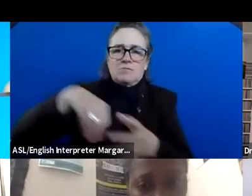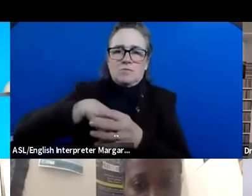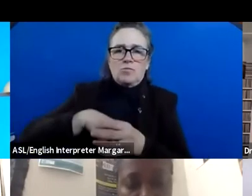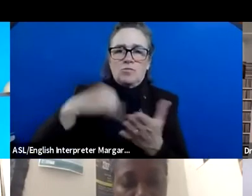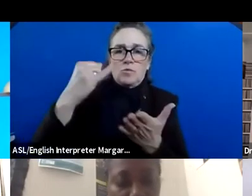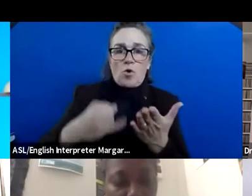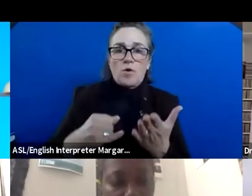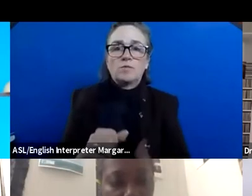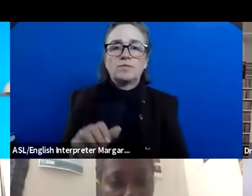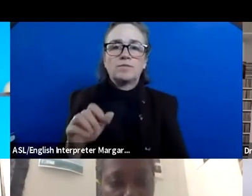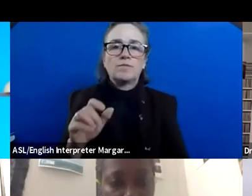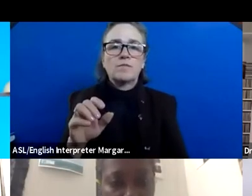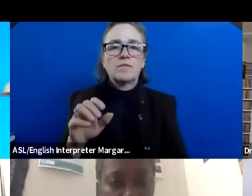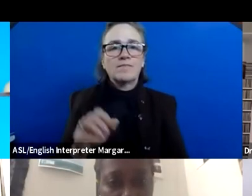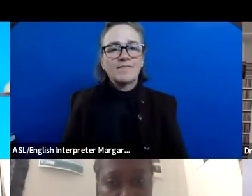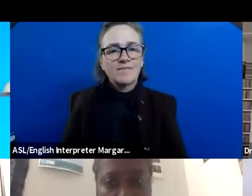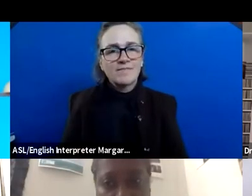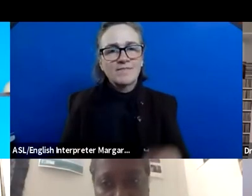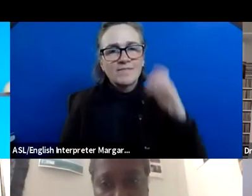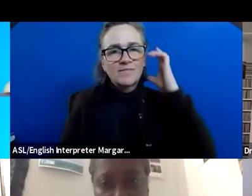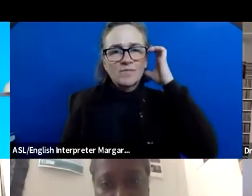these quickly because we have such